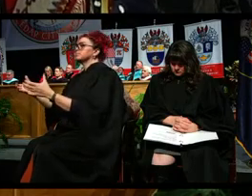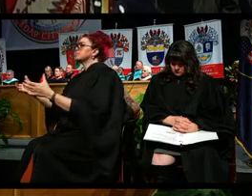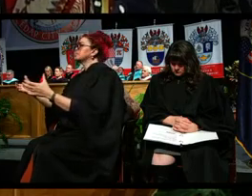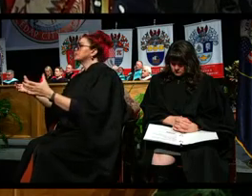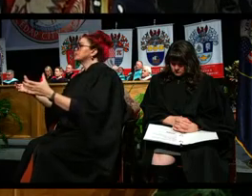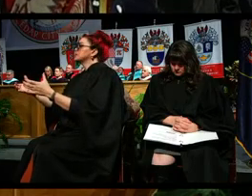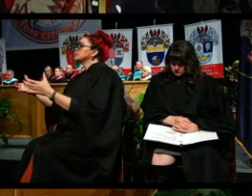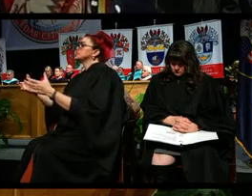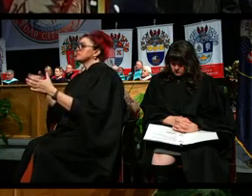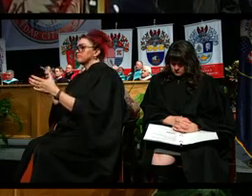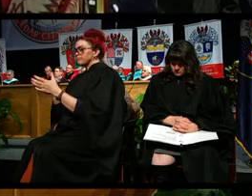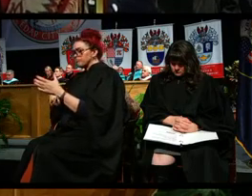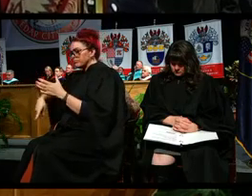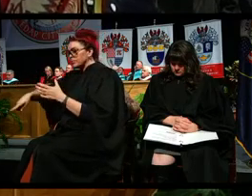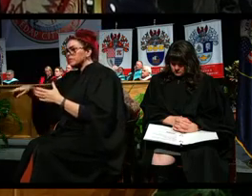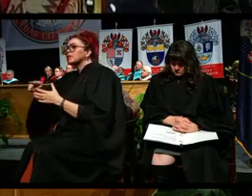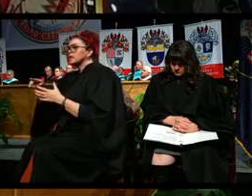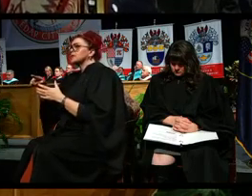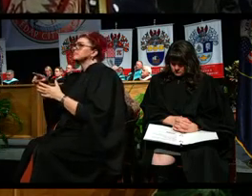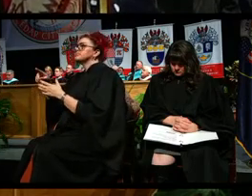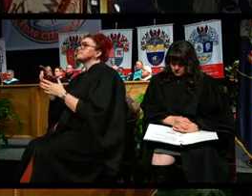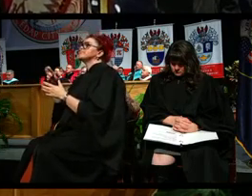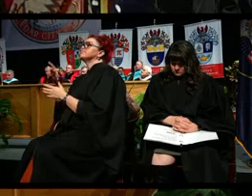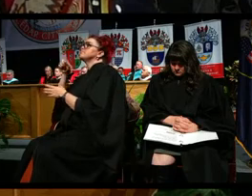I ask that they would be blessed, Creator.